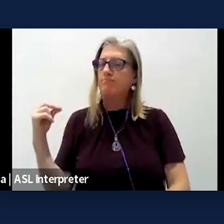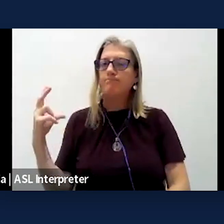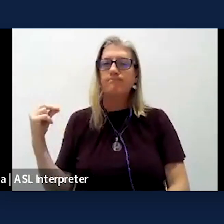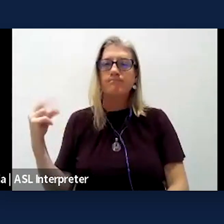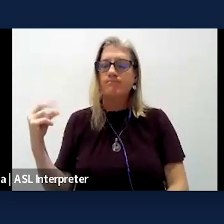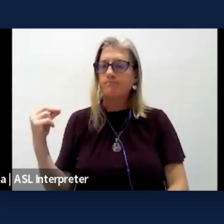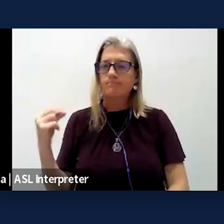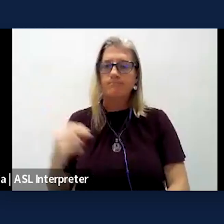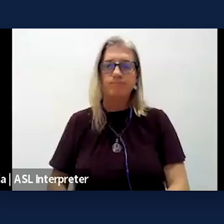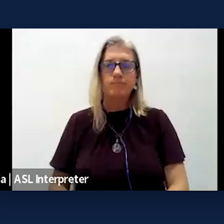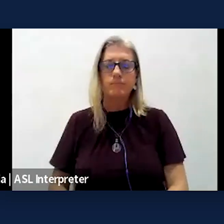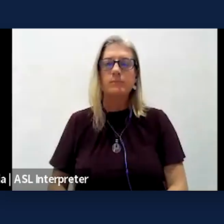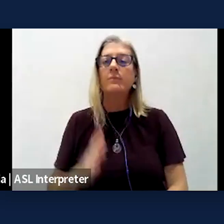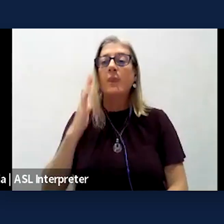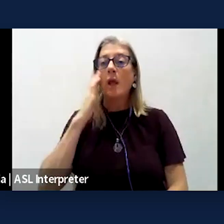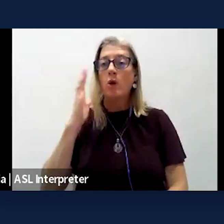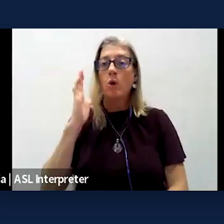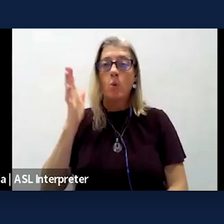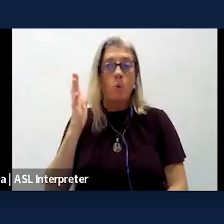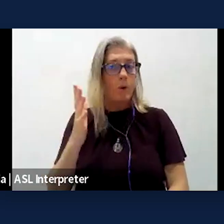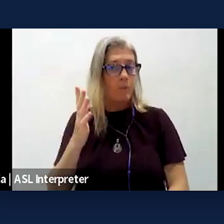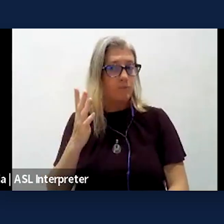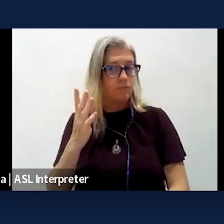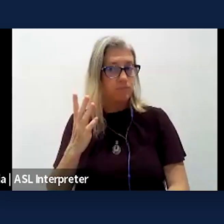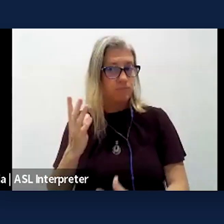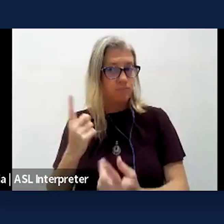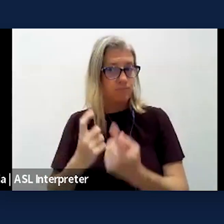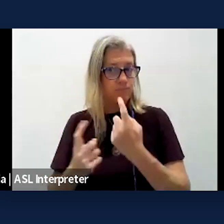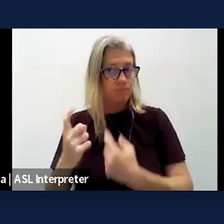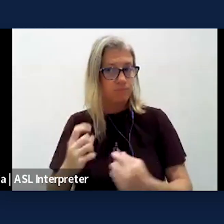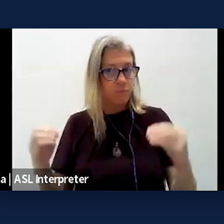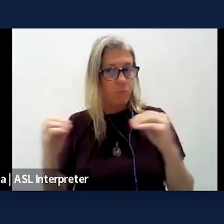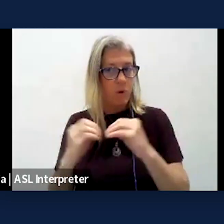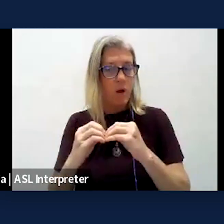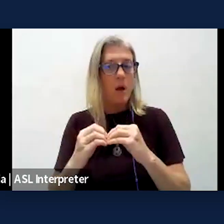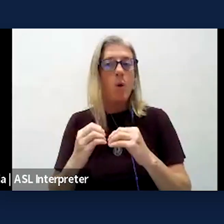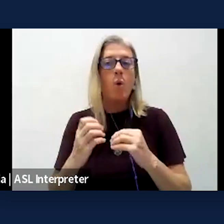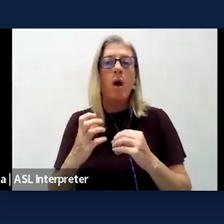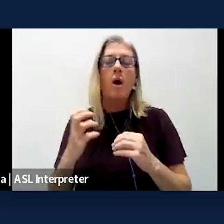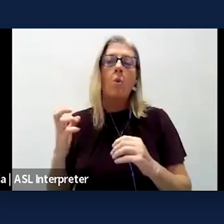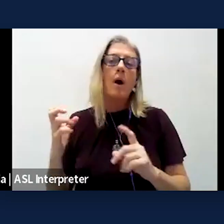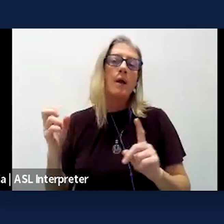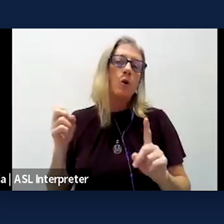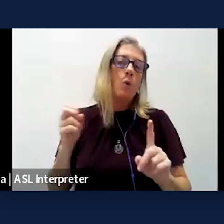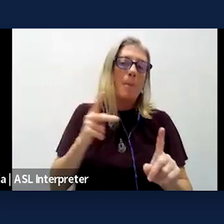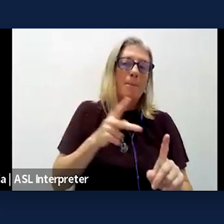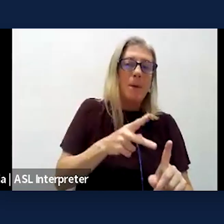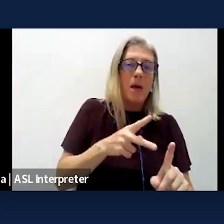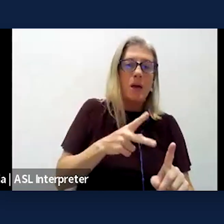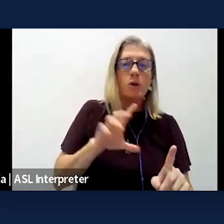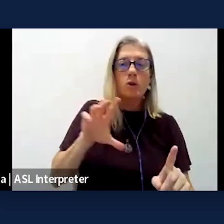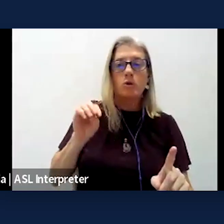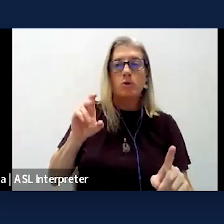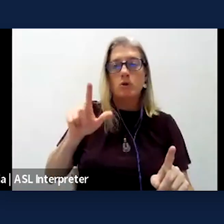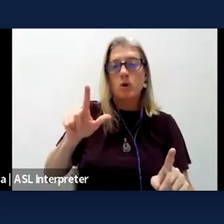Well, if- I know we'll be looking for more questions. I wanted to go back now, if we could, to Carl and Matt to